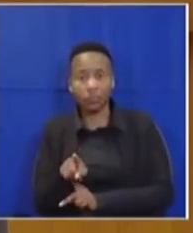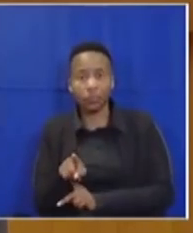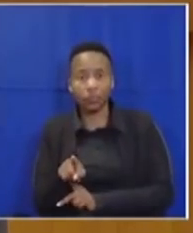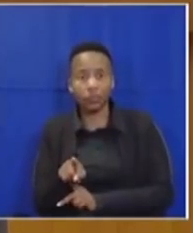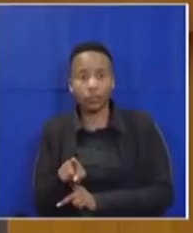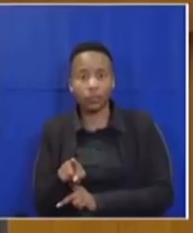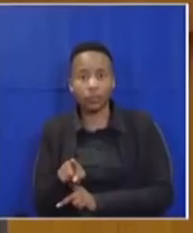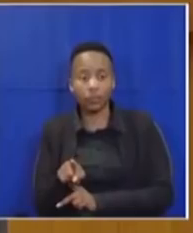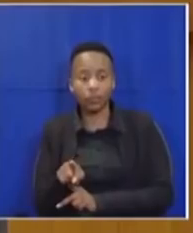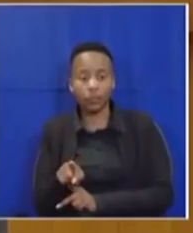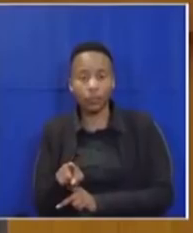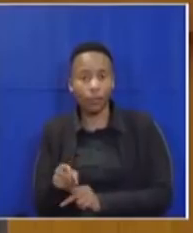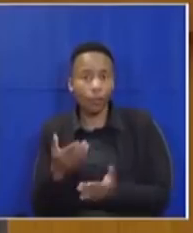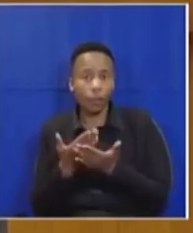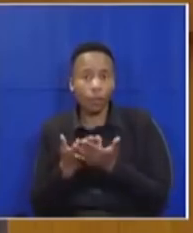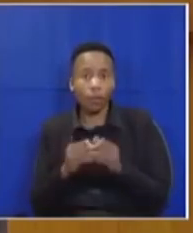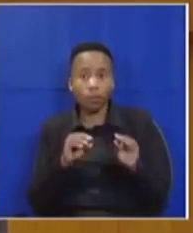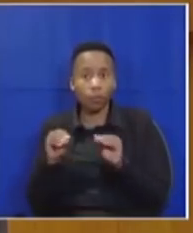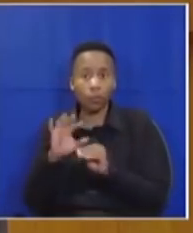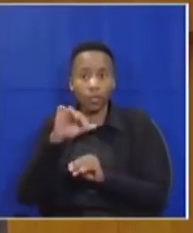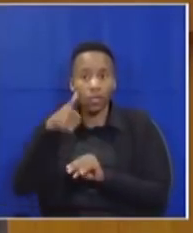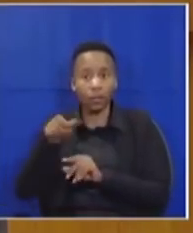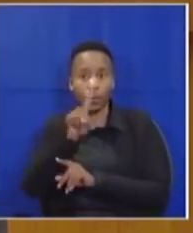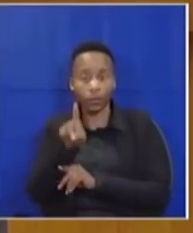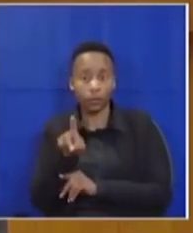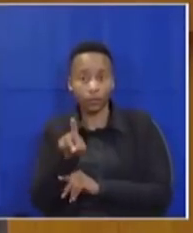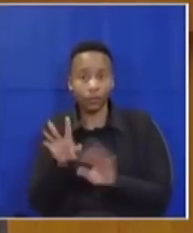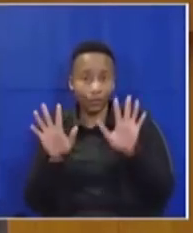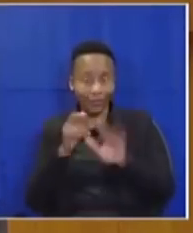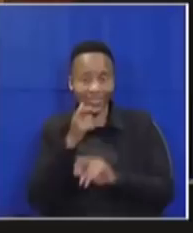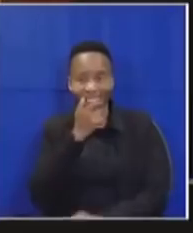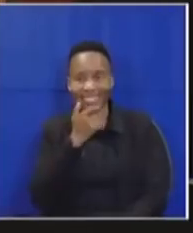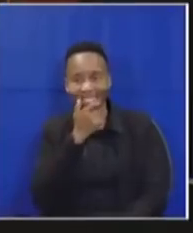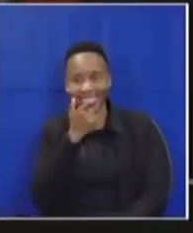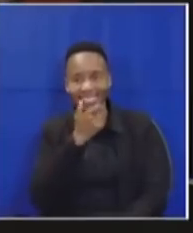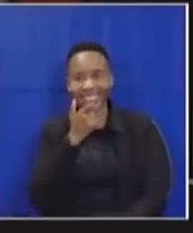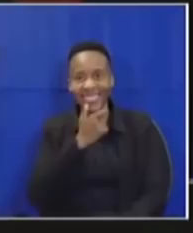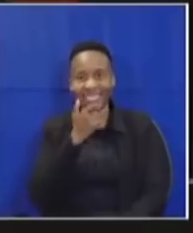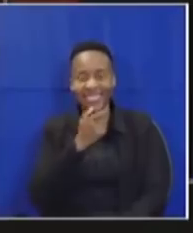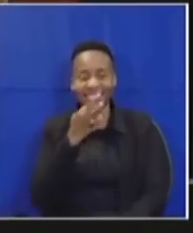Okay. Can we move to the next question? I will say that, Honorable Deputy President.